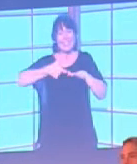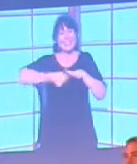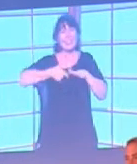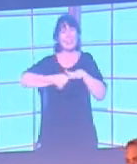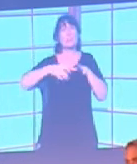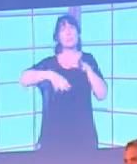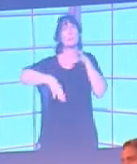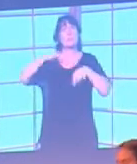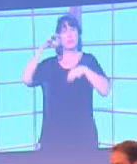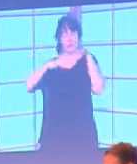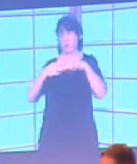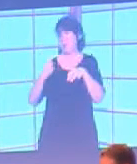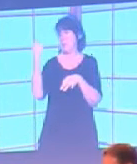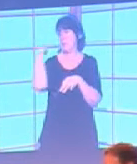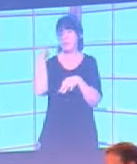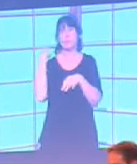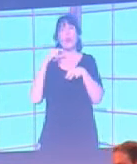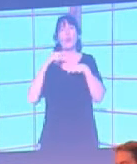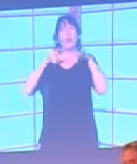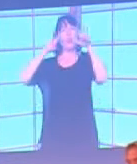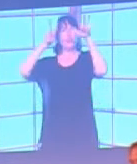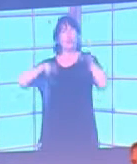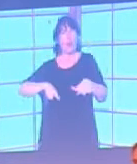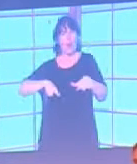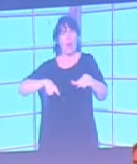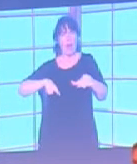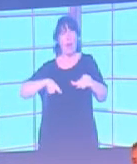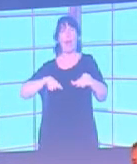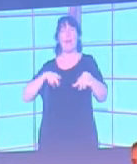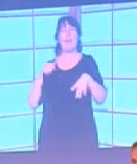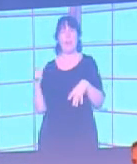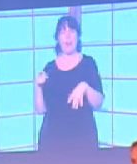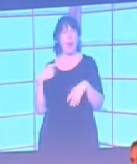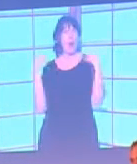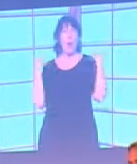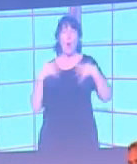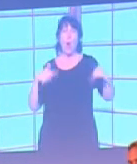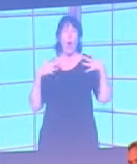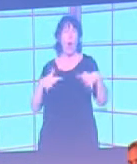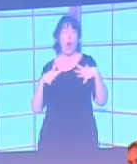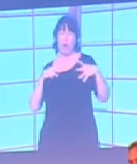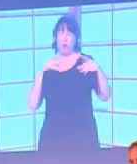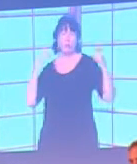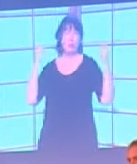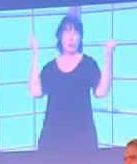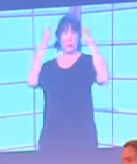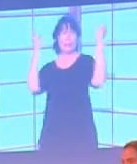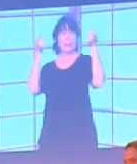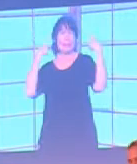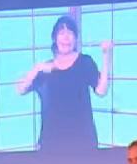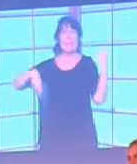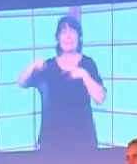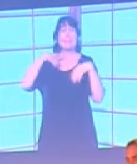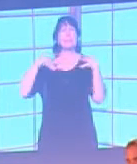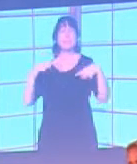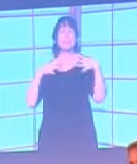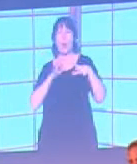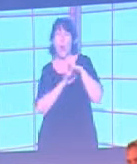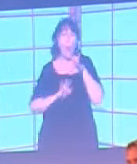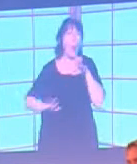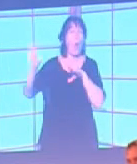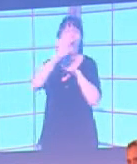held beginning of July, and this has been the key success factor for the overall UEFA